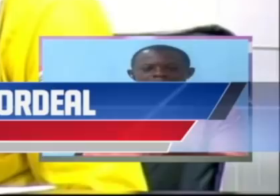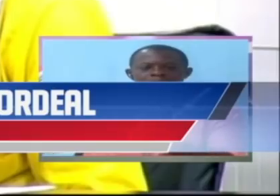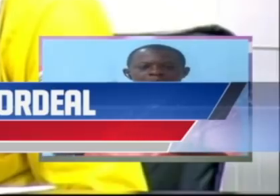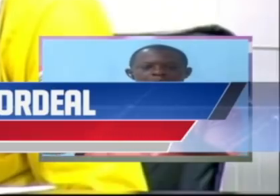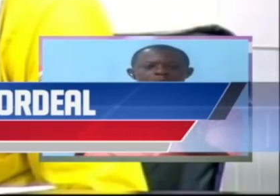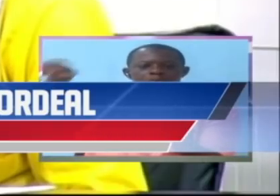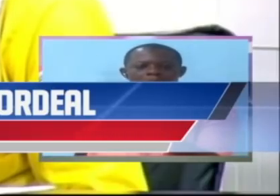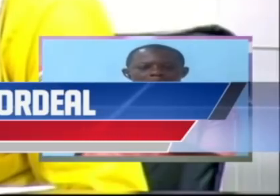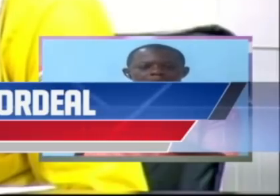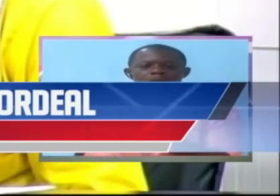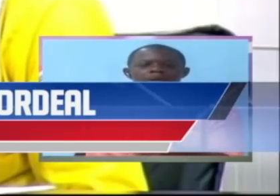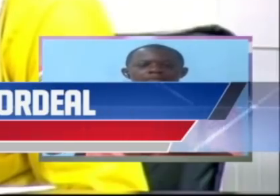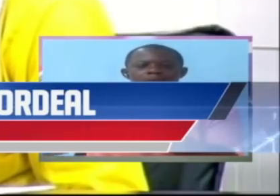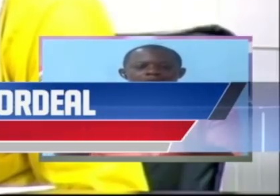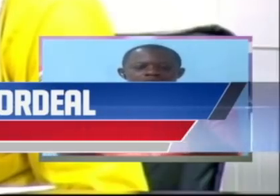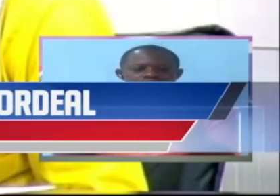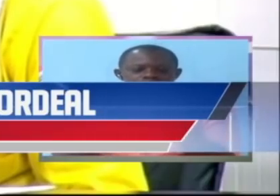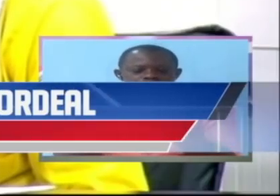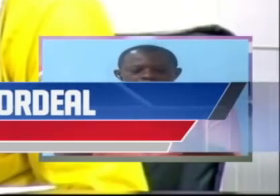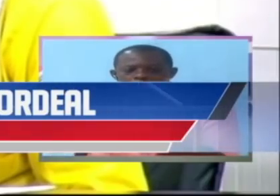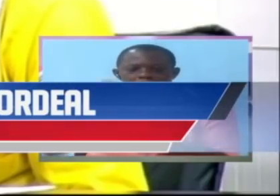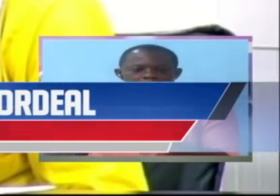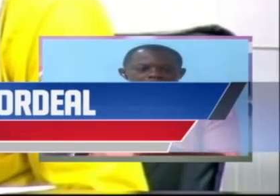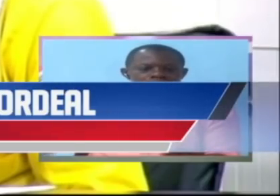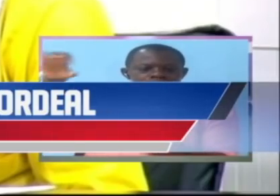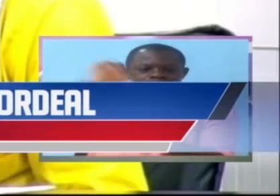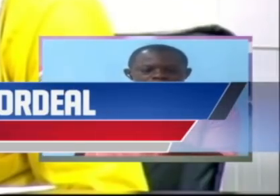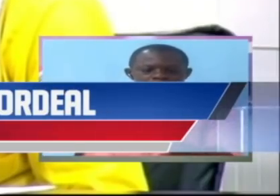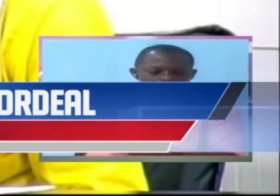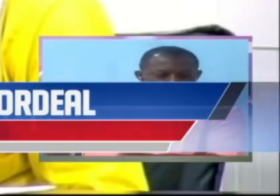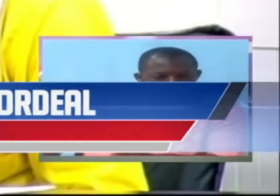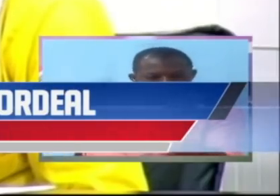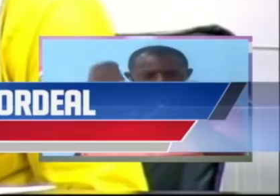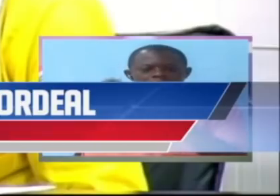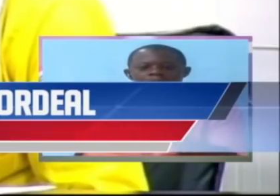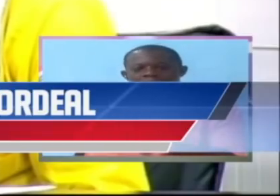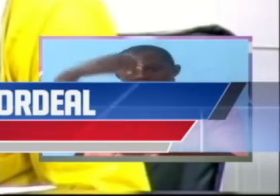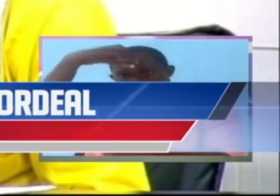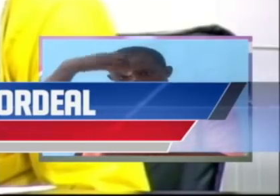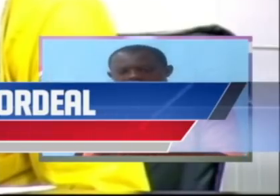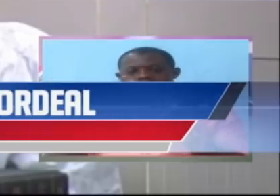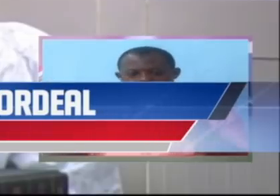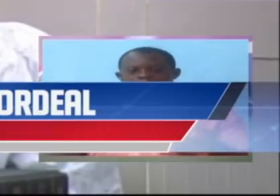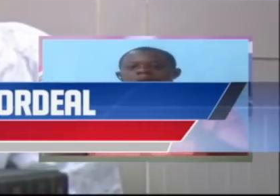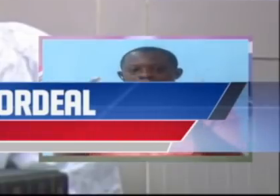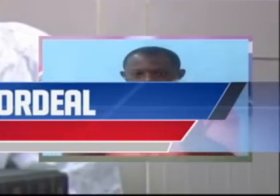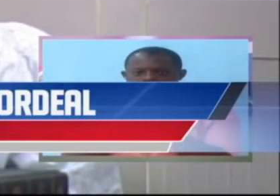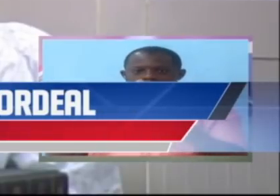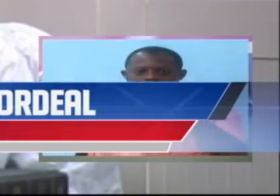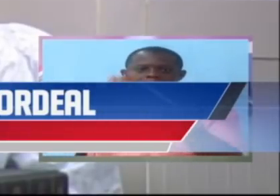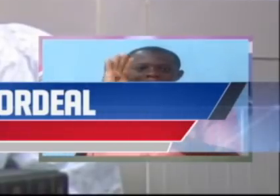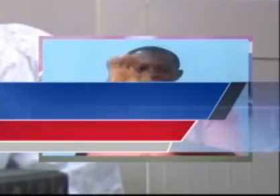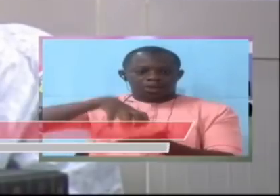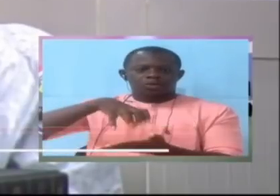the Mile 2 Central Prison, where they stayed until Jame was voted out in 2016. Next to appear before the commission was Omar